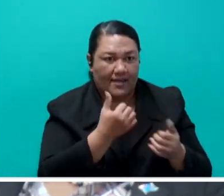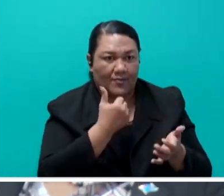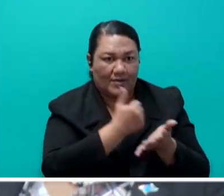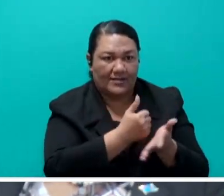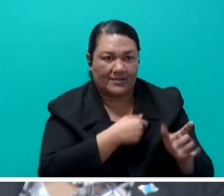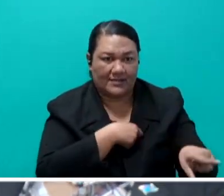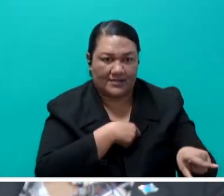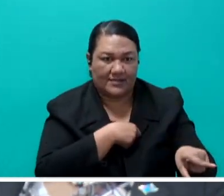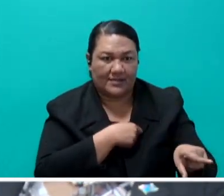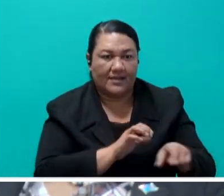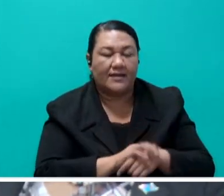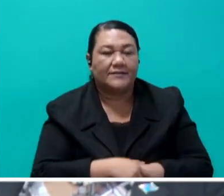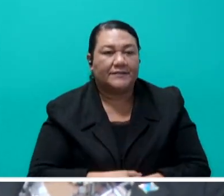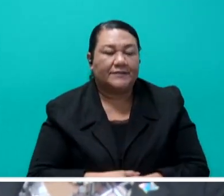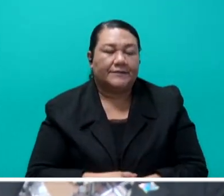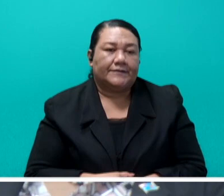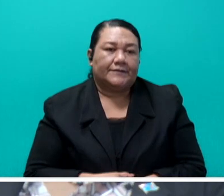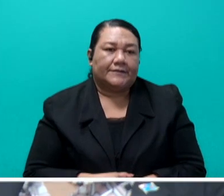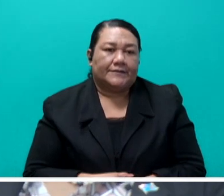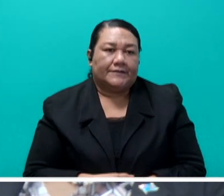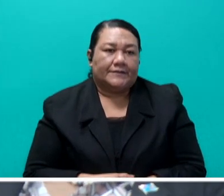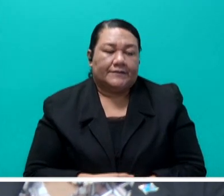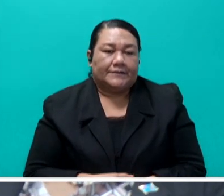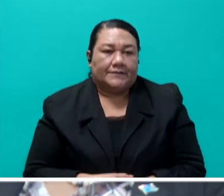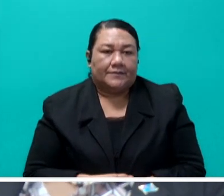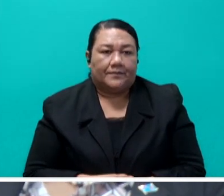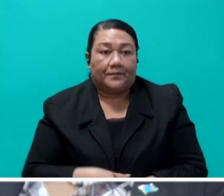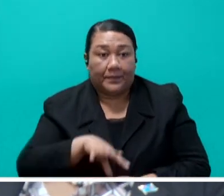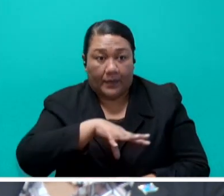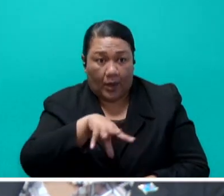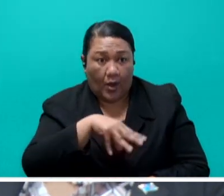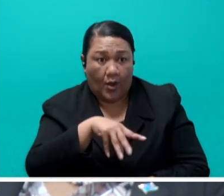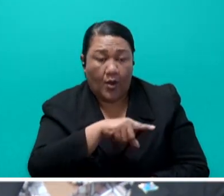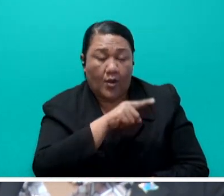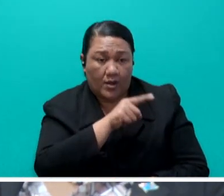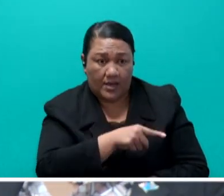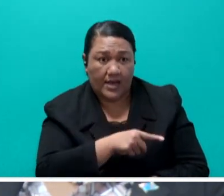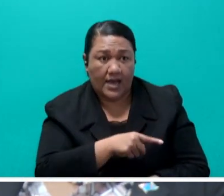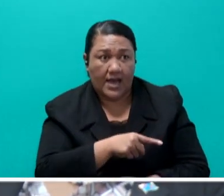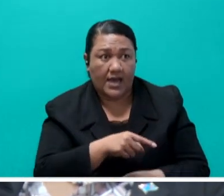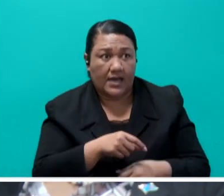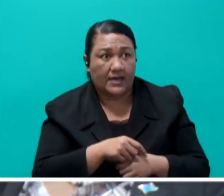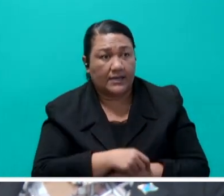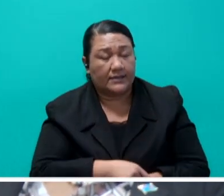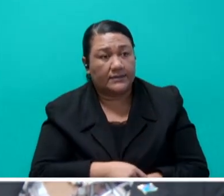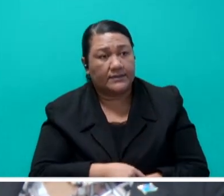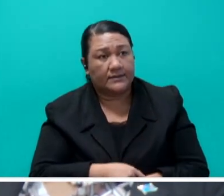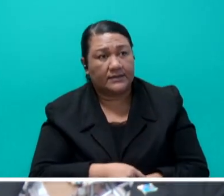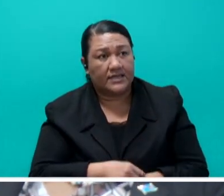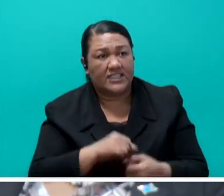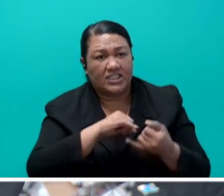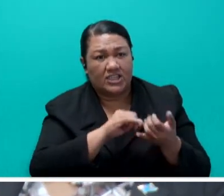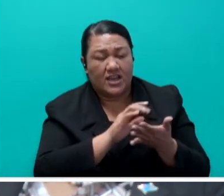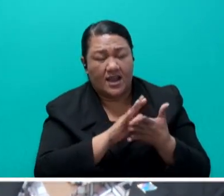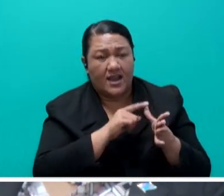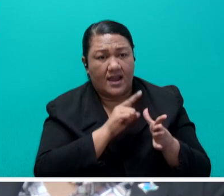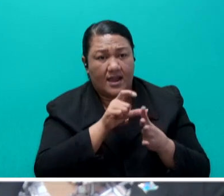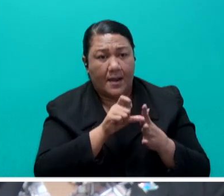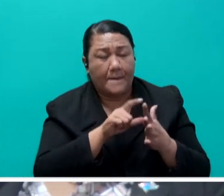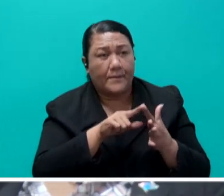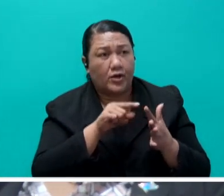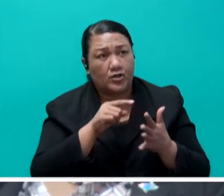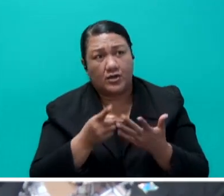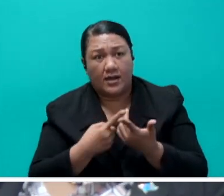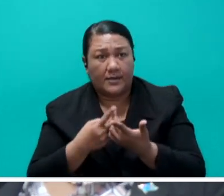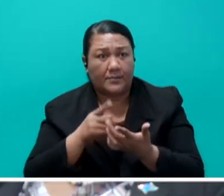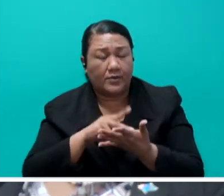Those under the SHAPE project, what they've identified to be done is